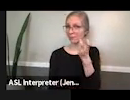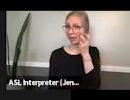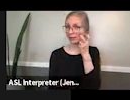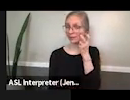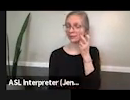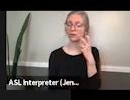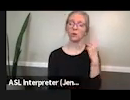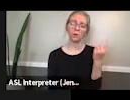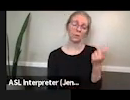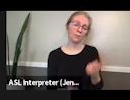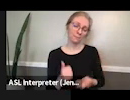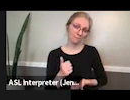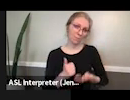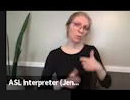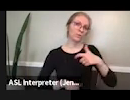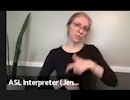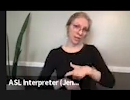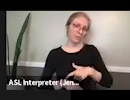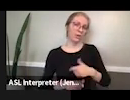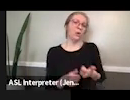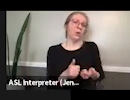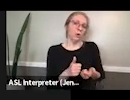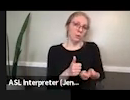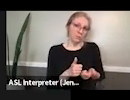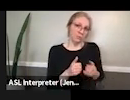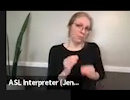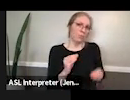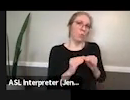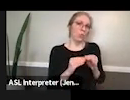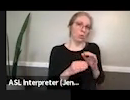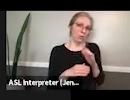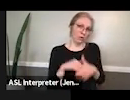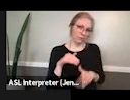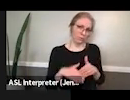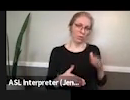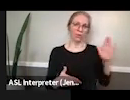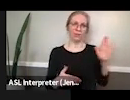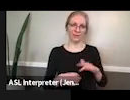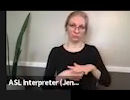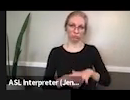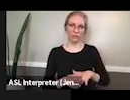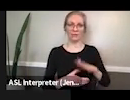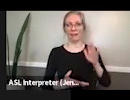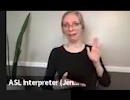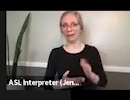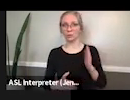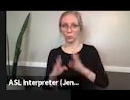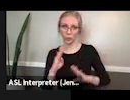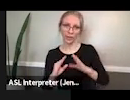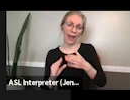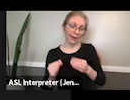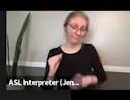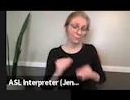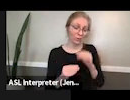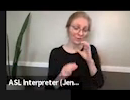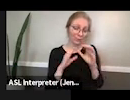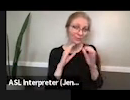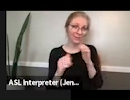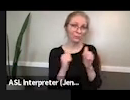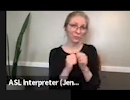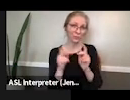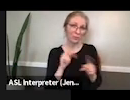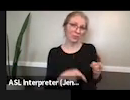always more comfortable, less stressed, less worried, and more communicative with people they